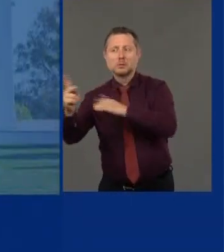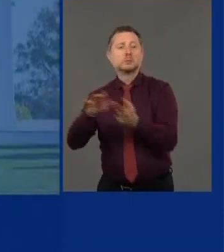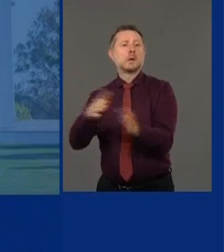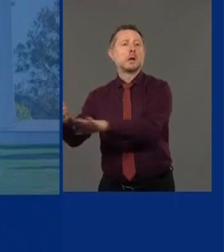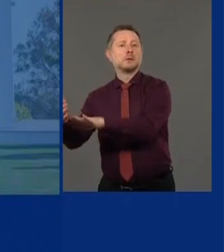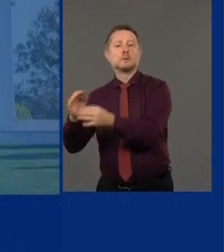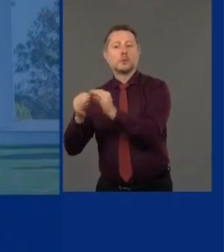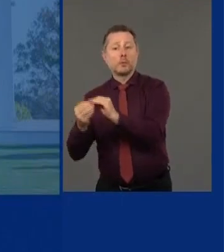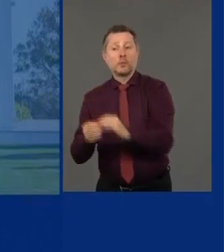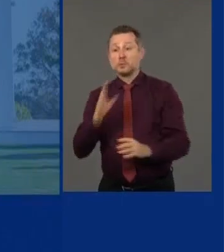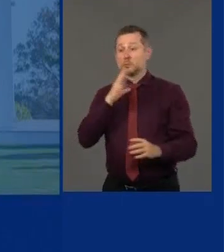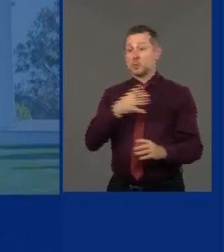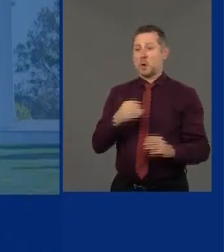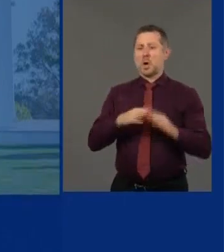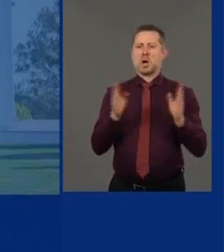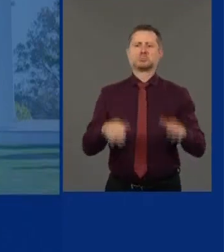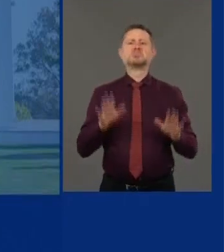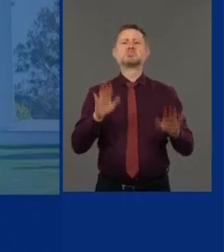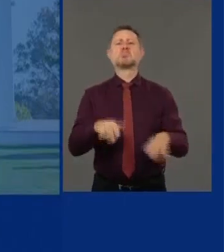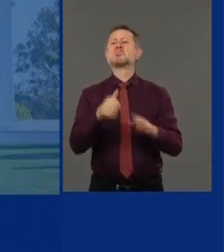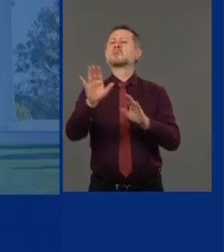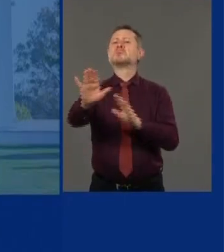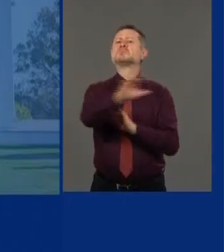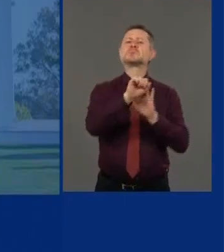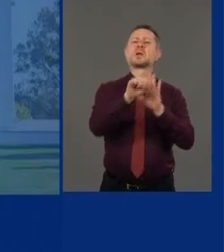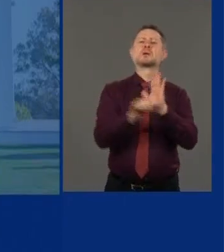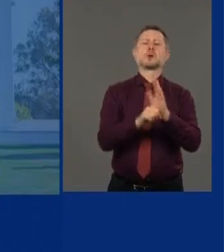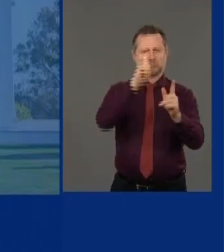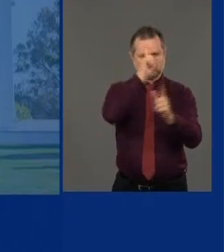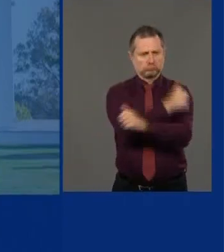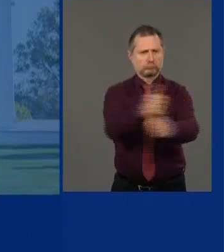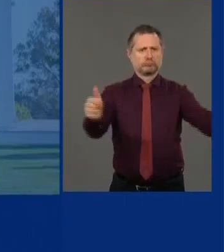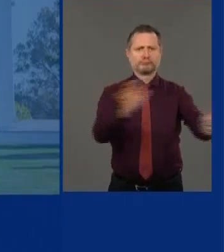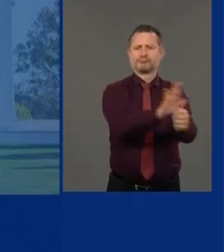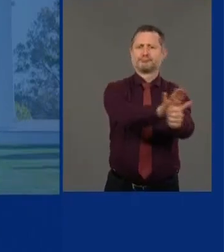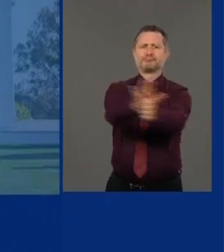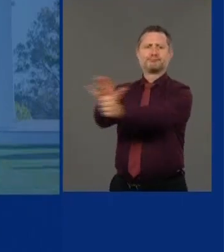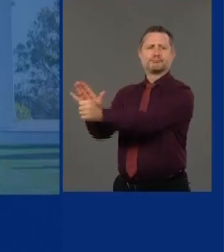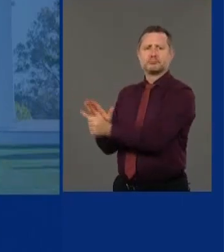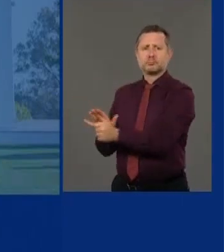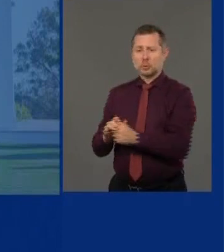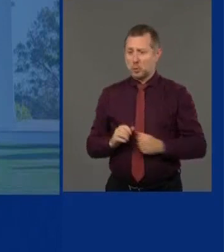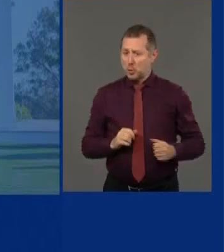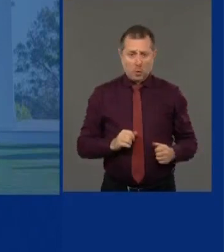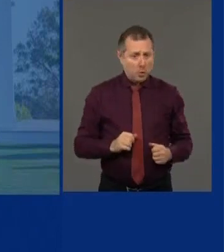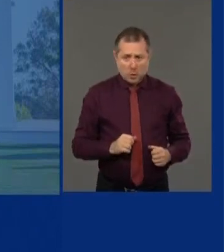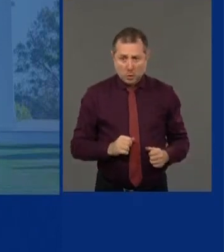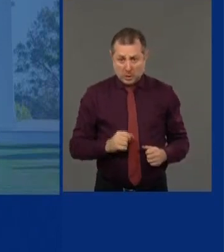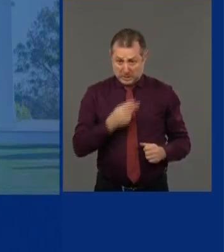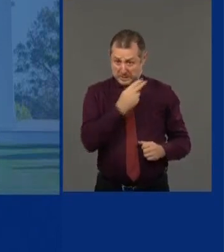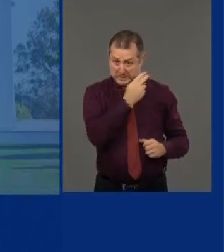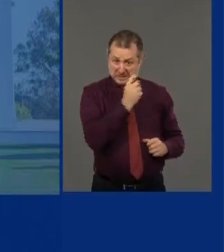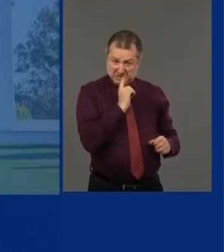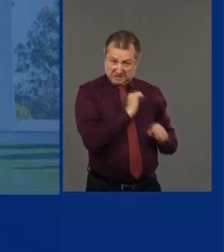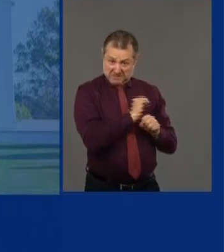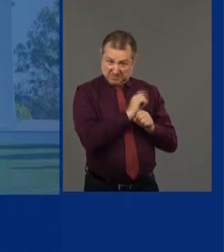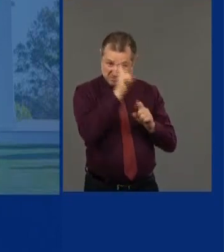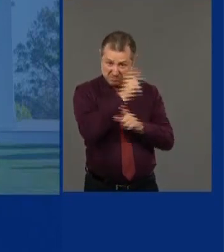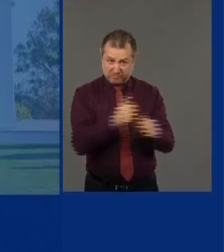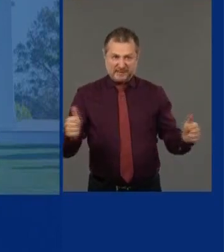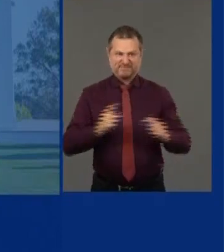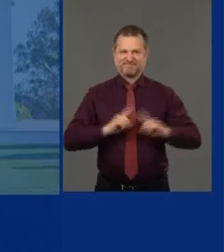been saying, well, it's up to the states, it's up to the states. But the president didn't really leave it up to the states. The